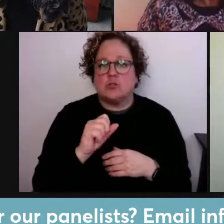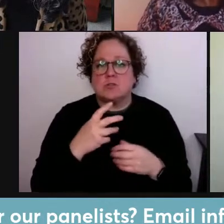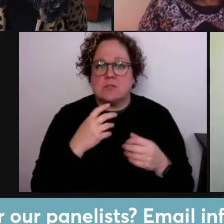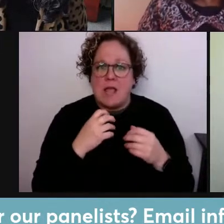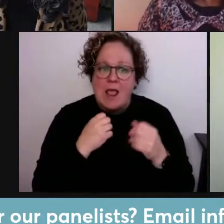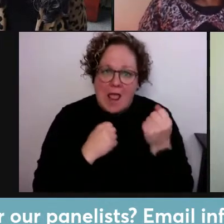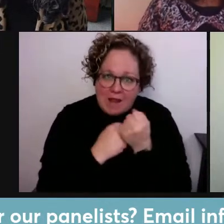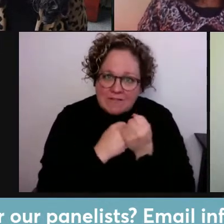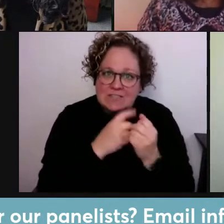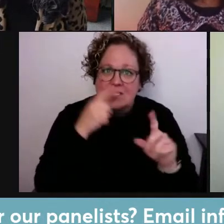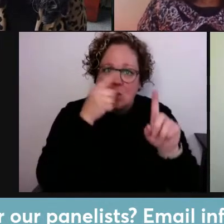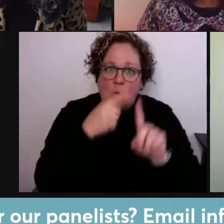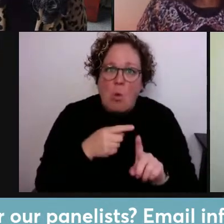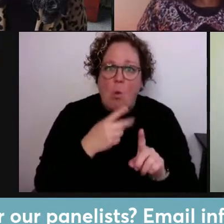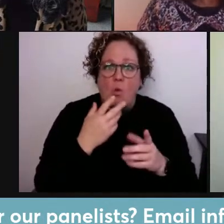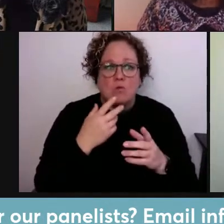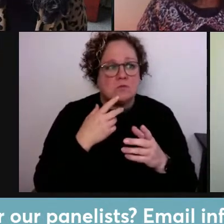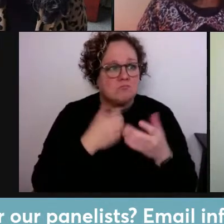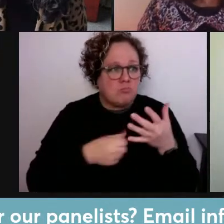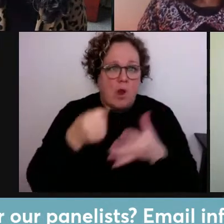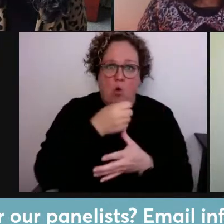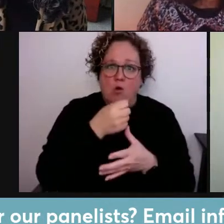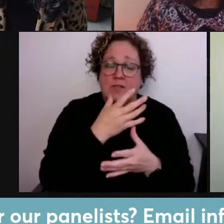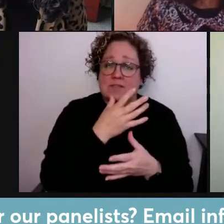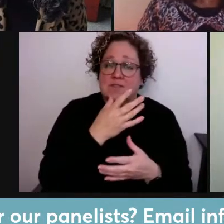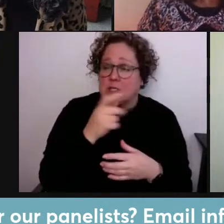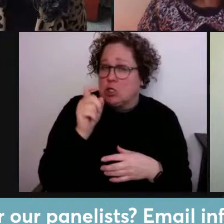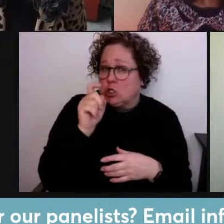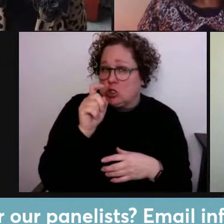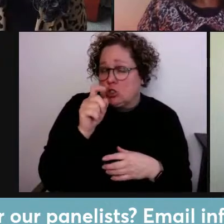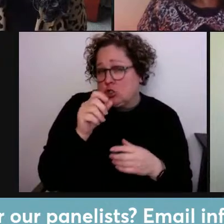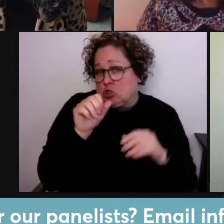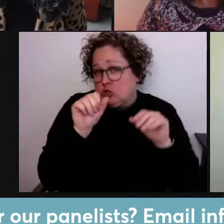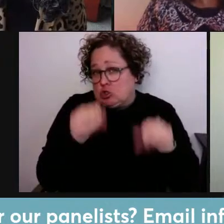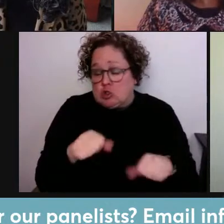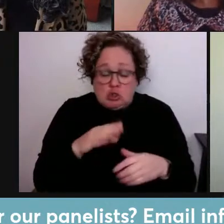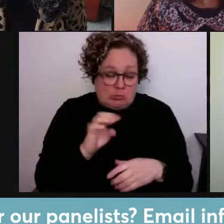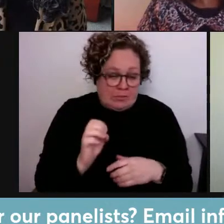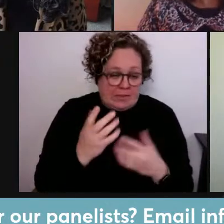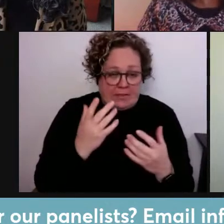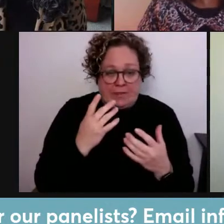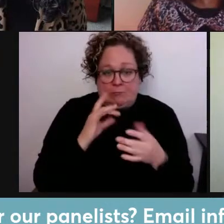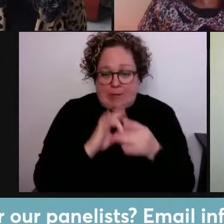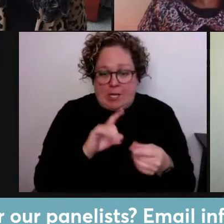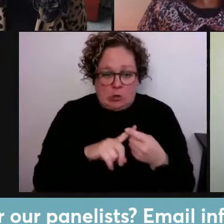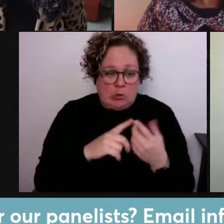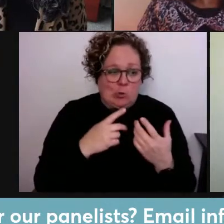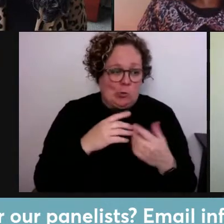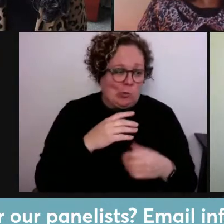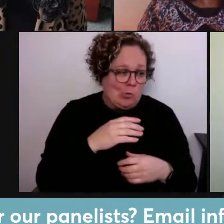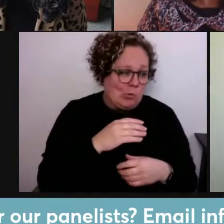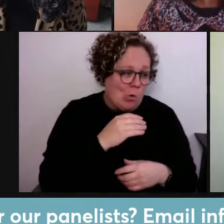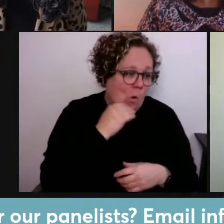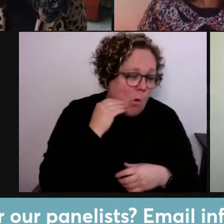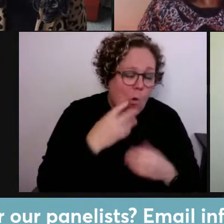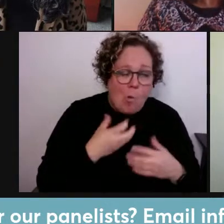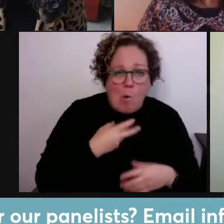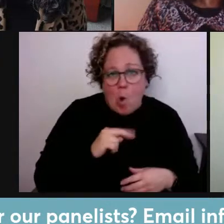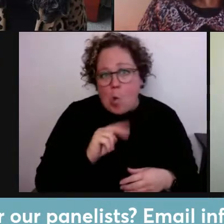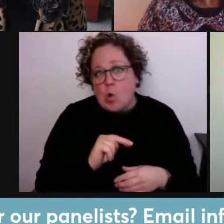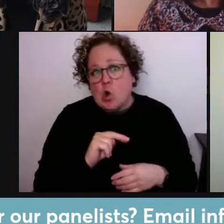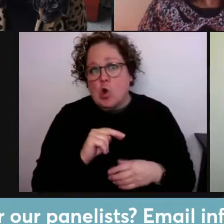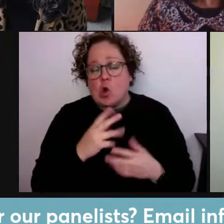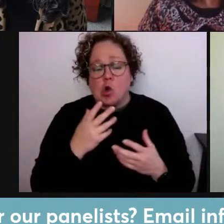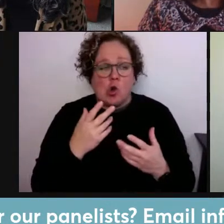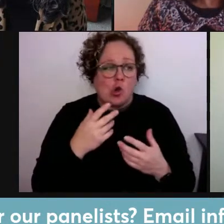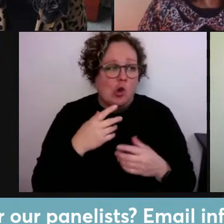priorities. And, you know, it could be around a lot of different things: homeowners, home ownership, renters, tenants, landlords.